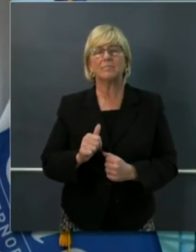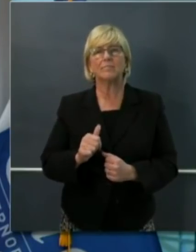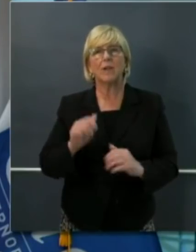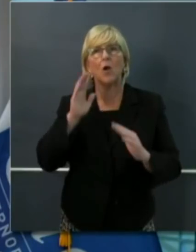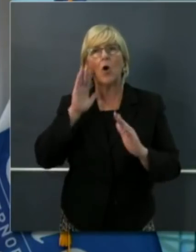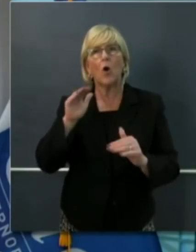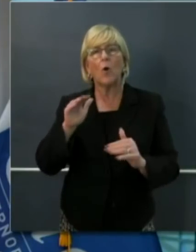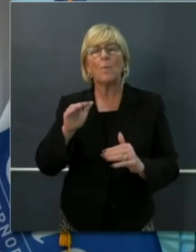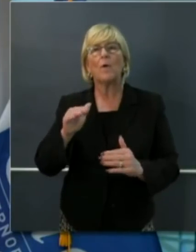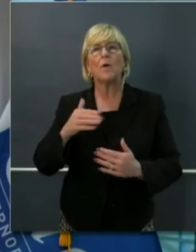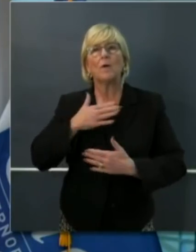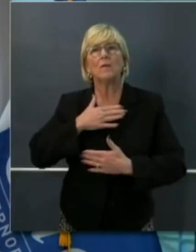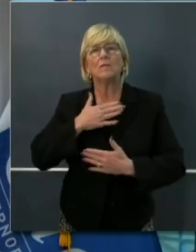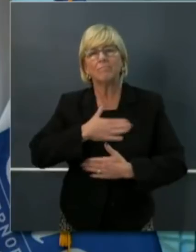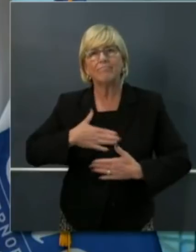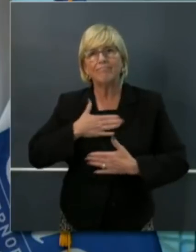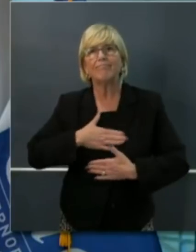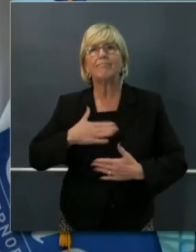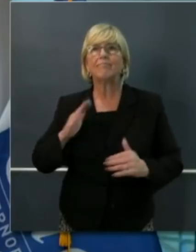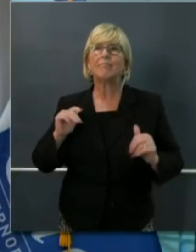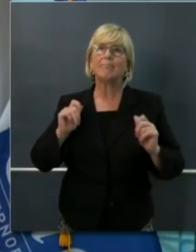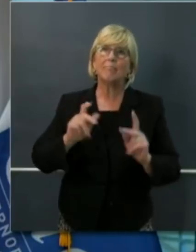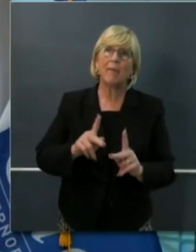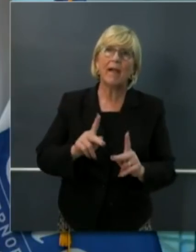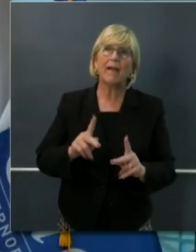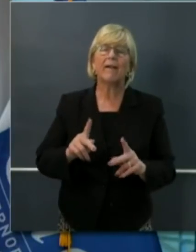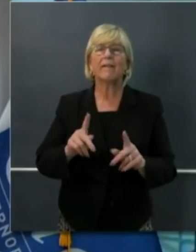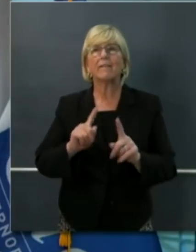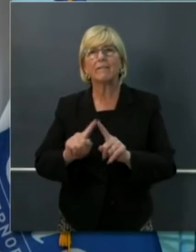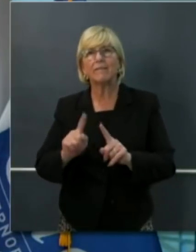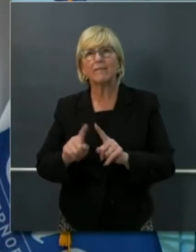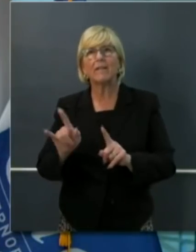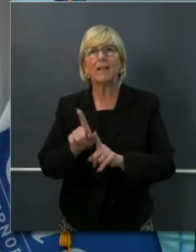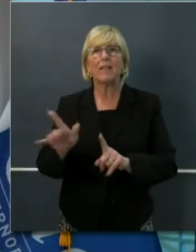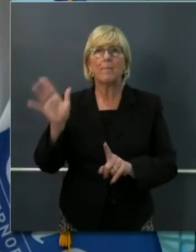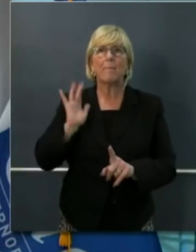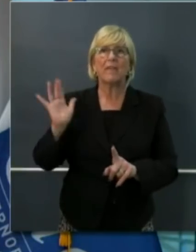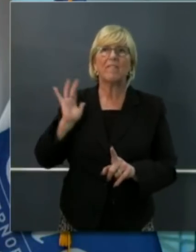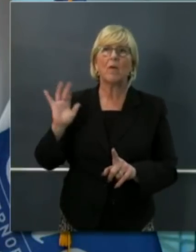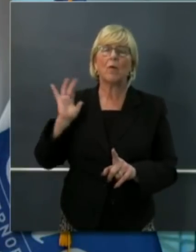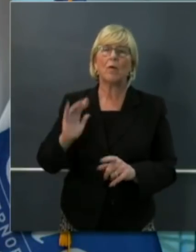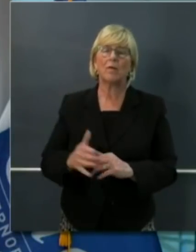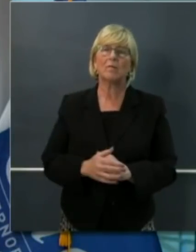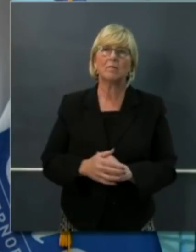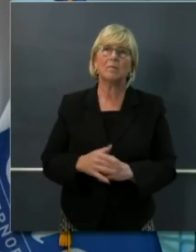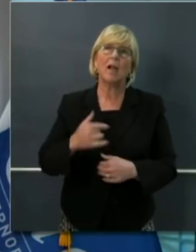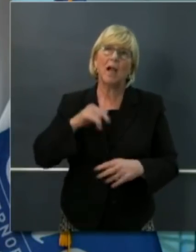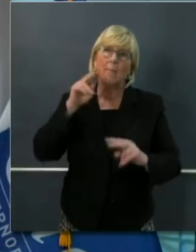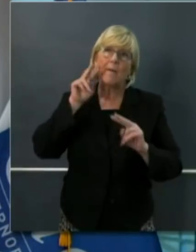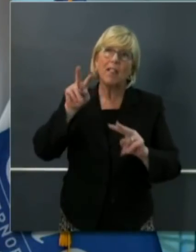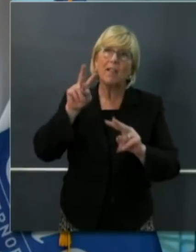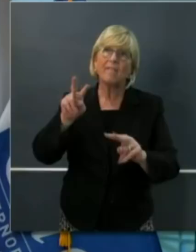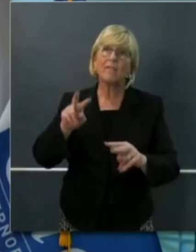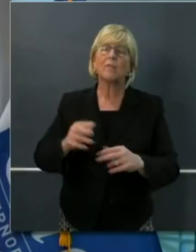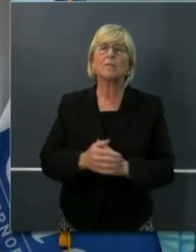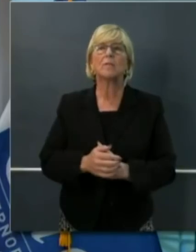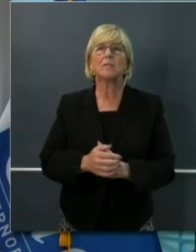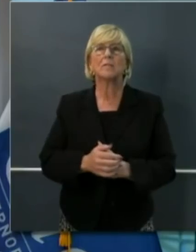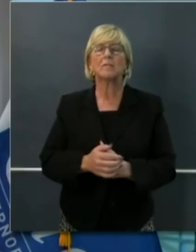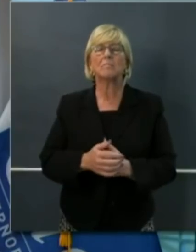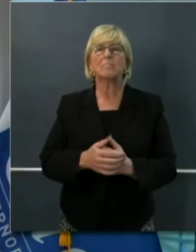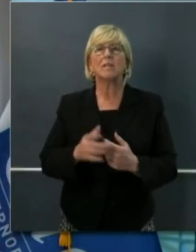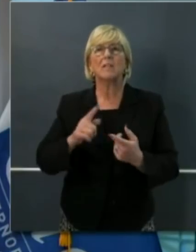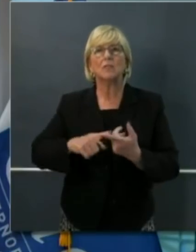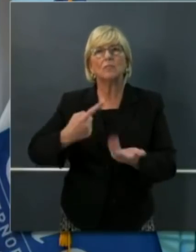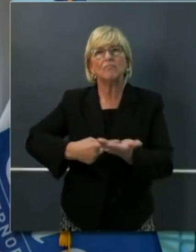camera are wondering when we'll be able to do different things than we are today. And I look forward to continuing to share where we are and